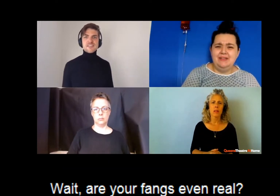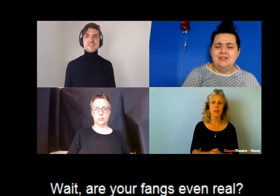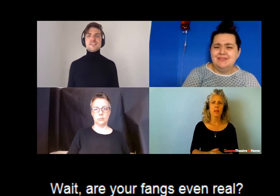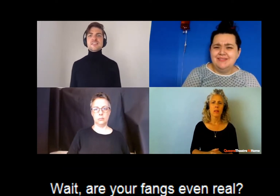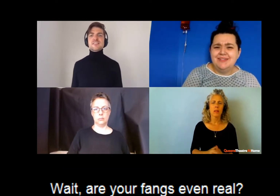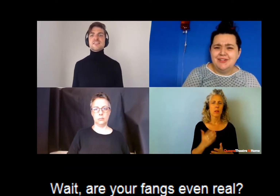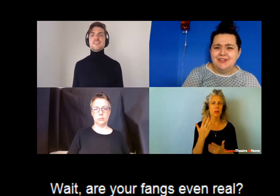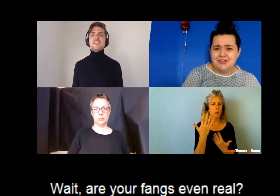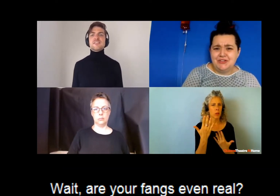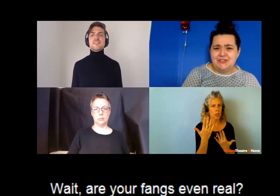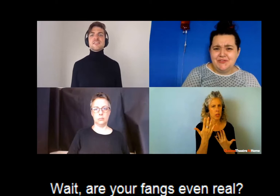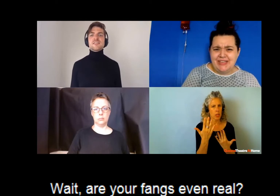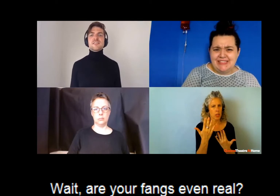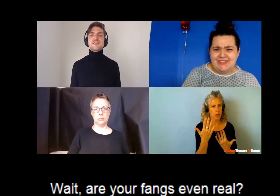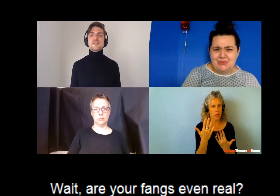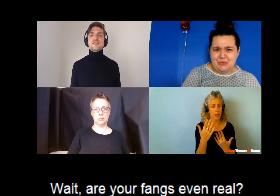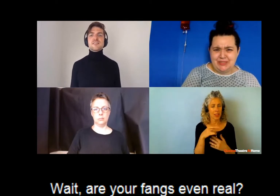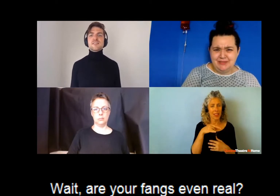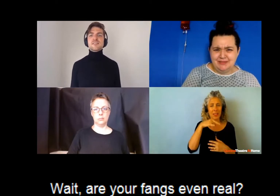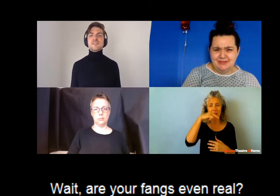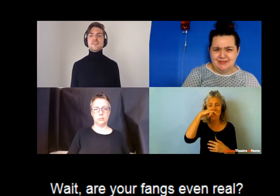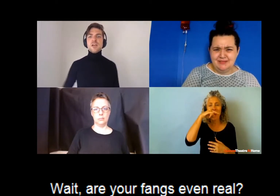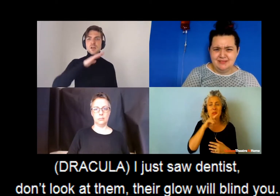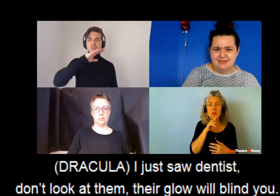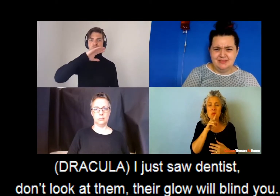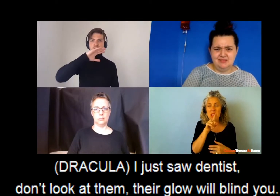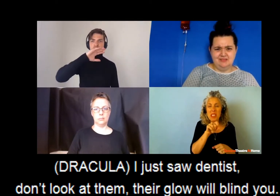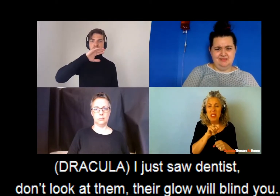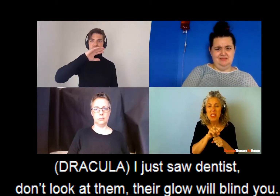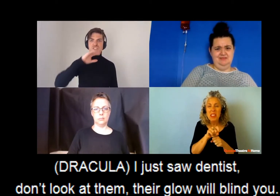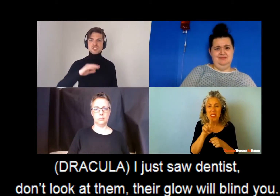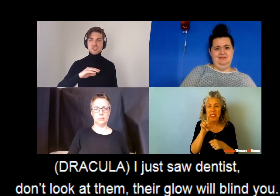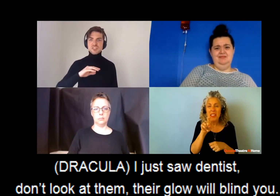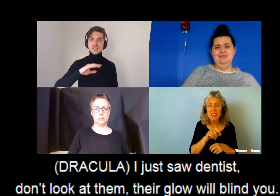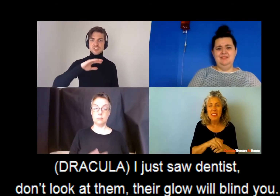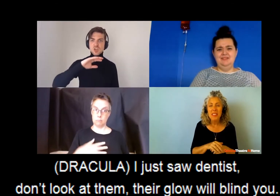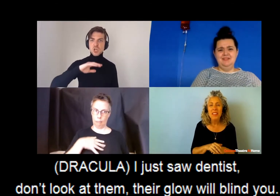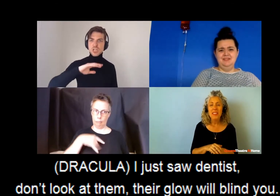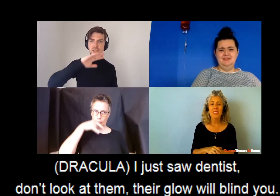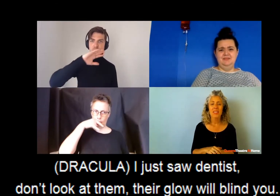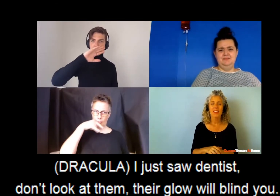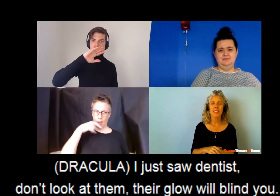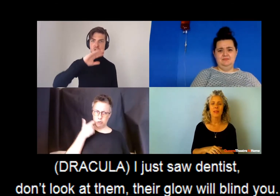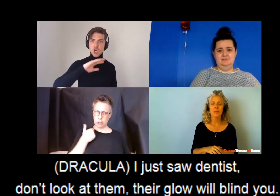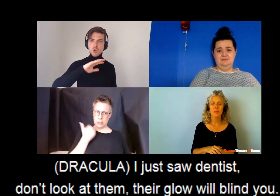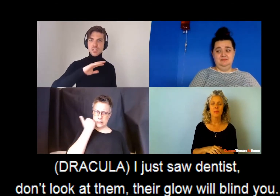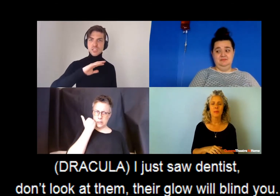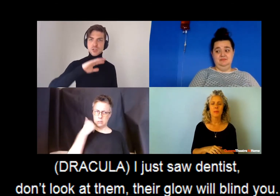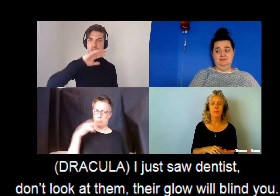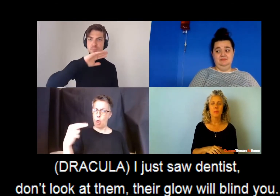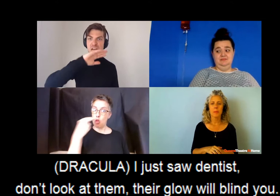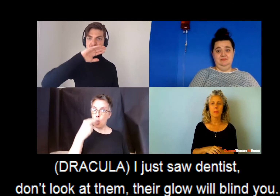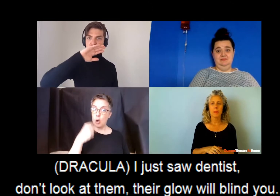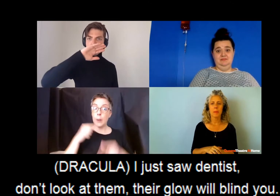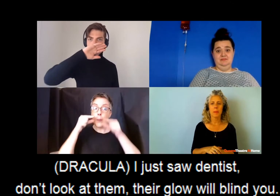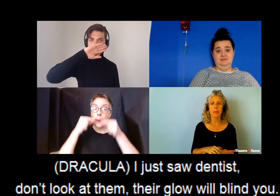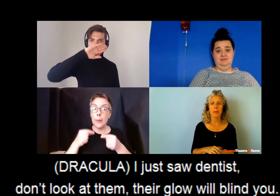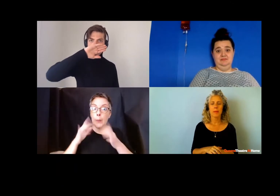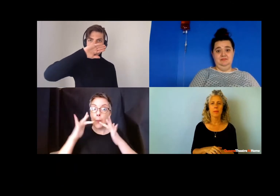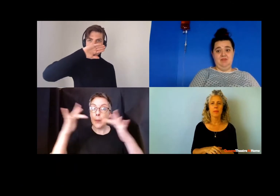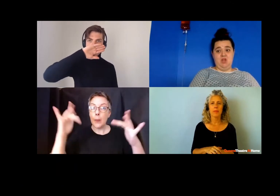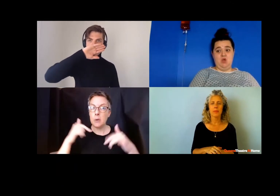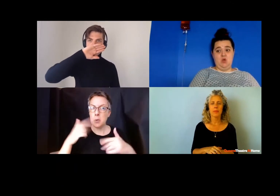Wait, are those fangs even real? I just saw dentists. Don't look at them. Their glow will literally blind